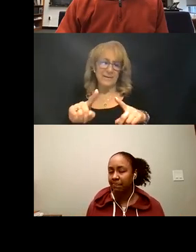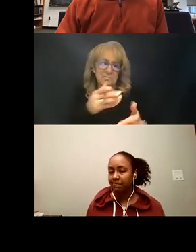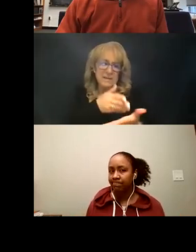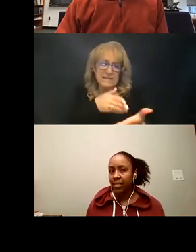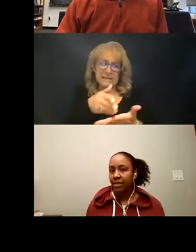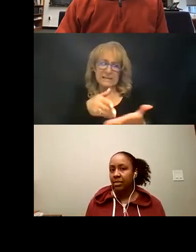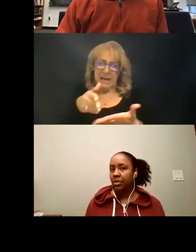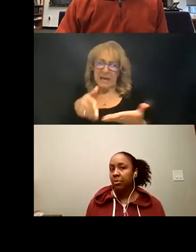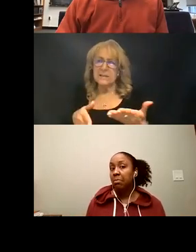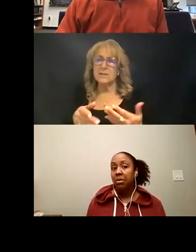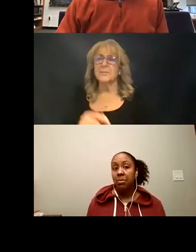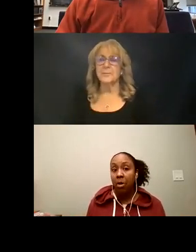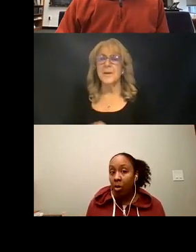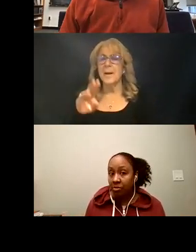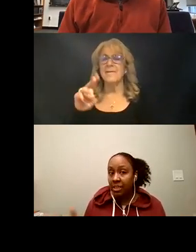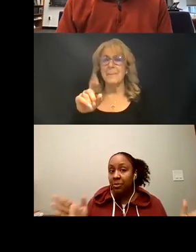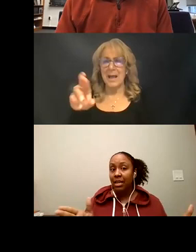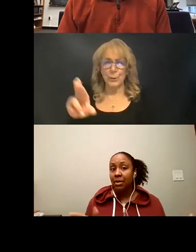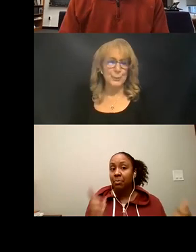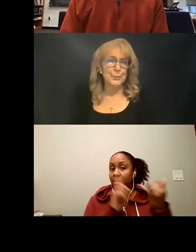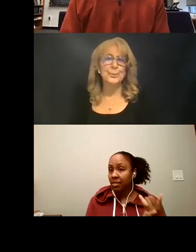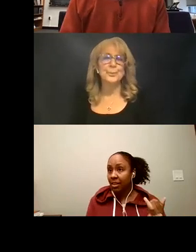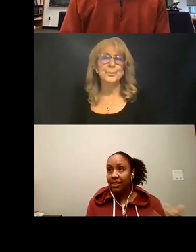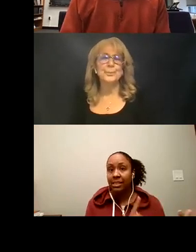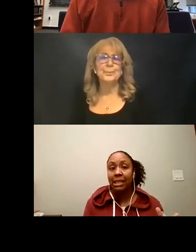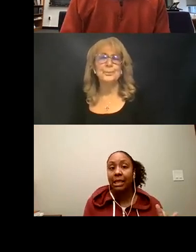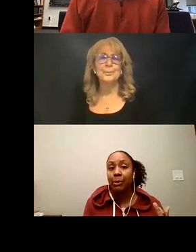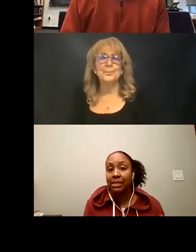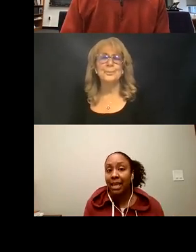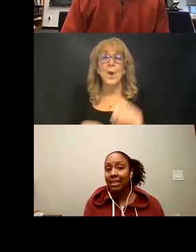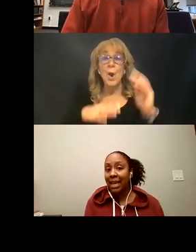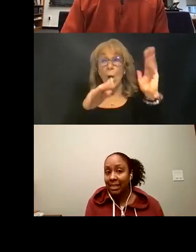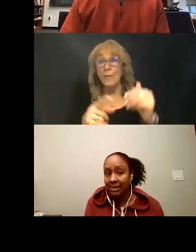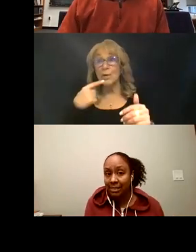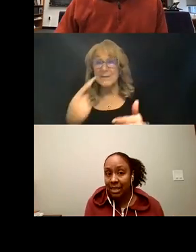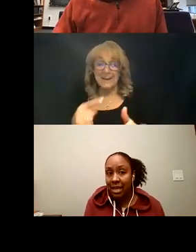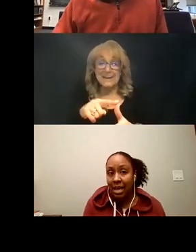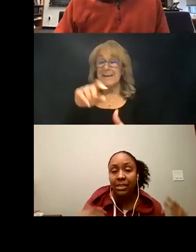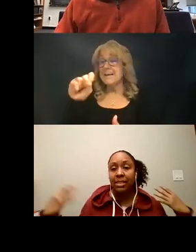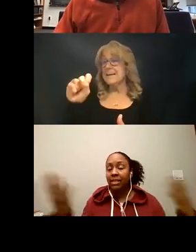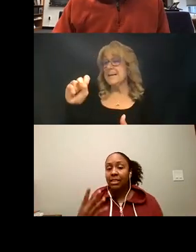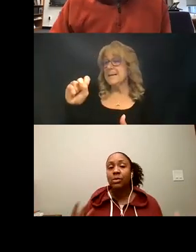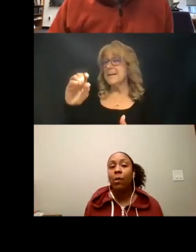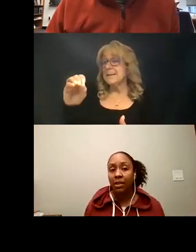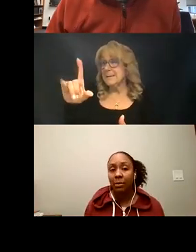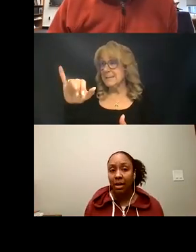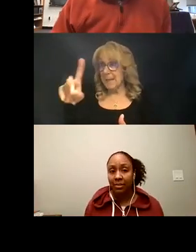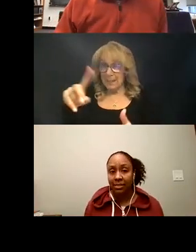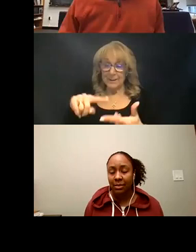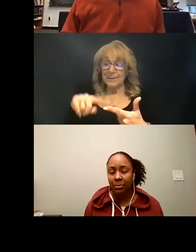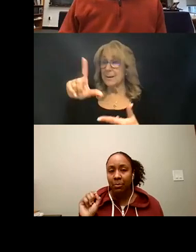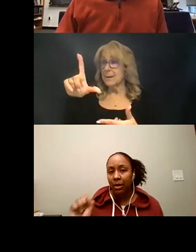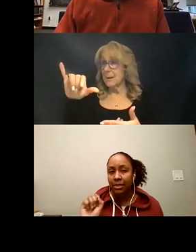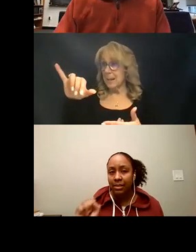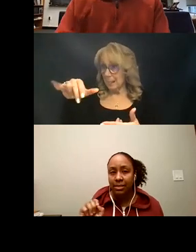way. So hopefully you came up with solids, liquids, and gases. And we see these all around